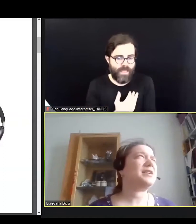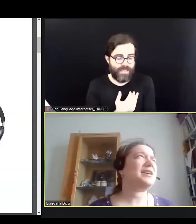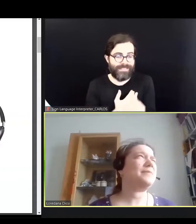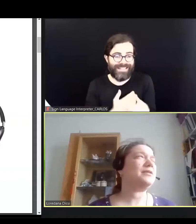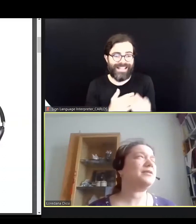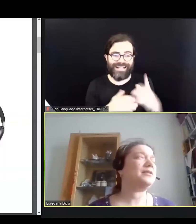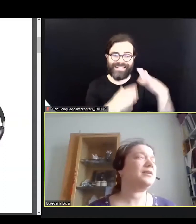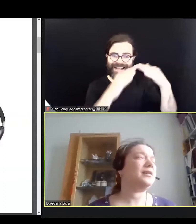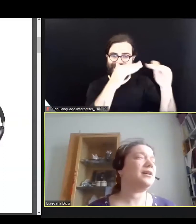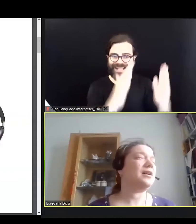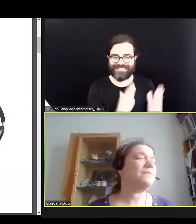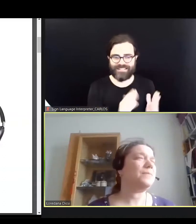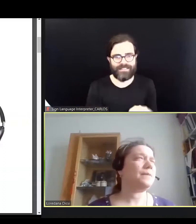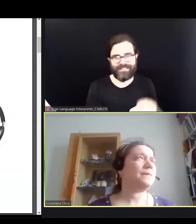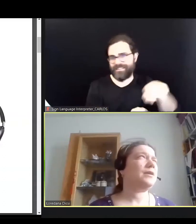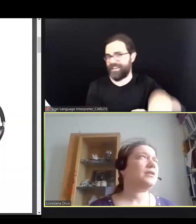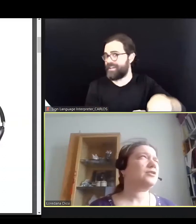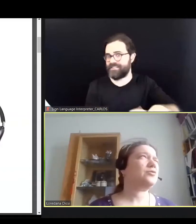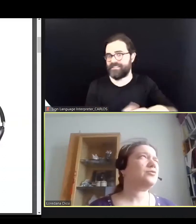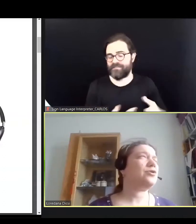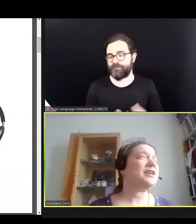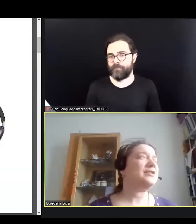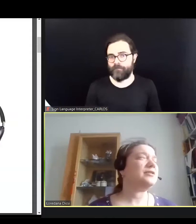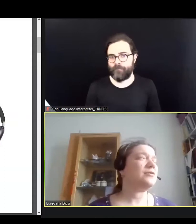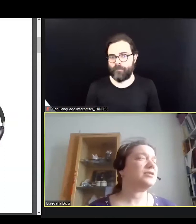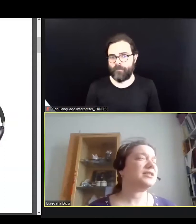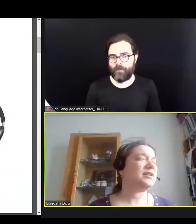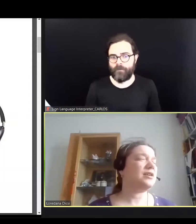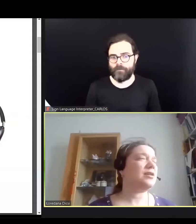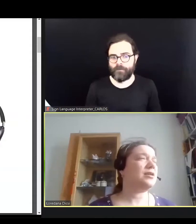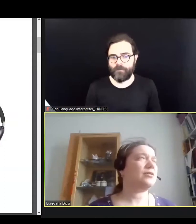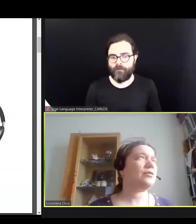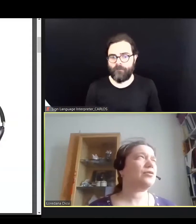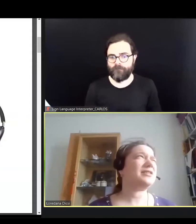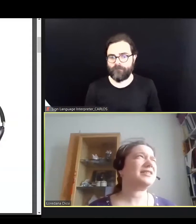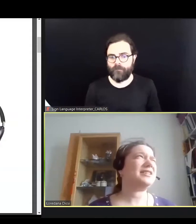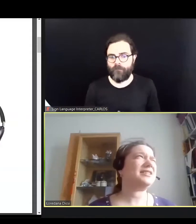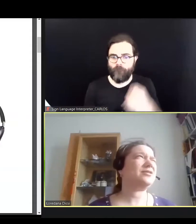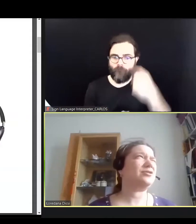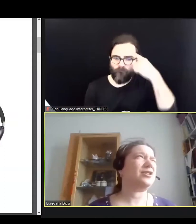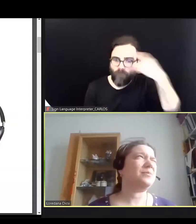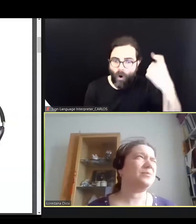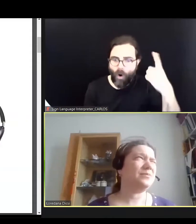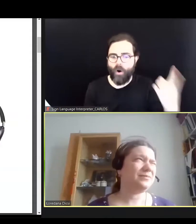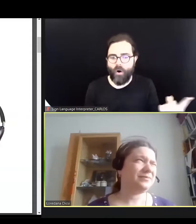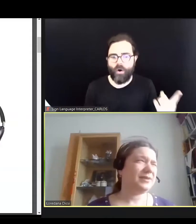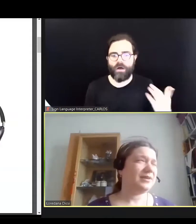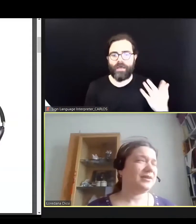be able to join those courses or